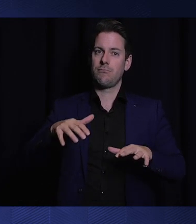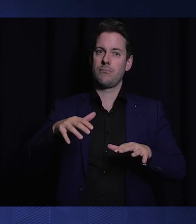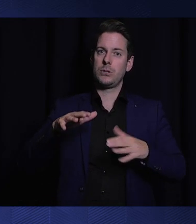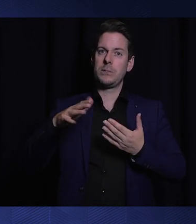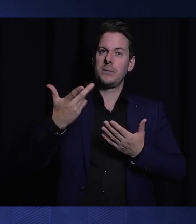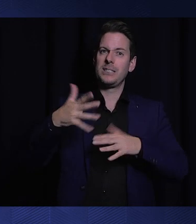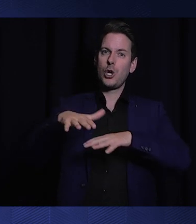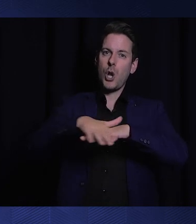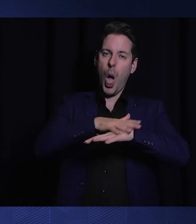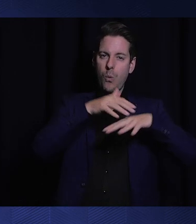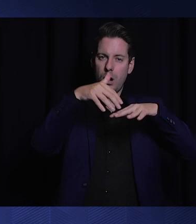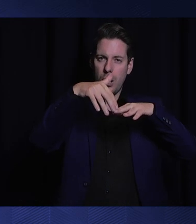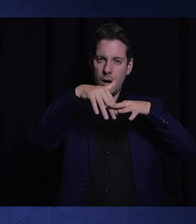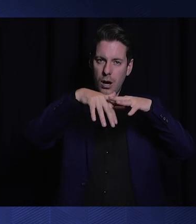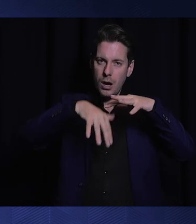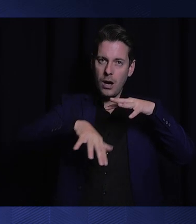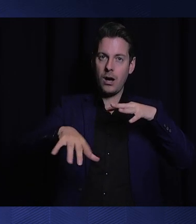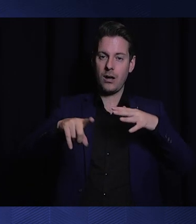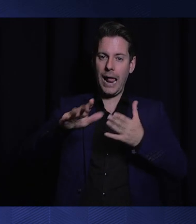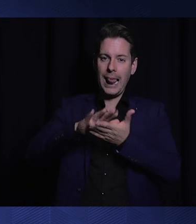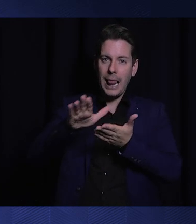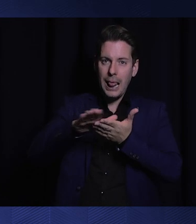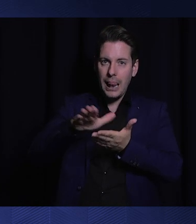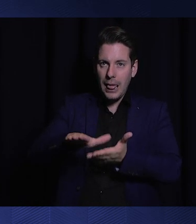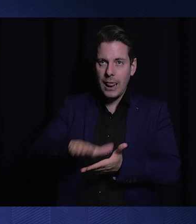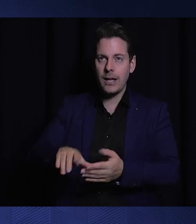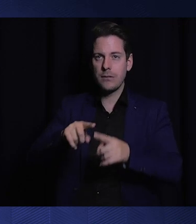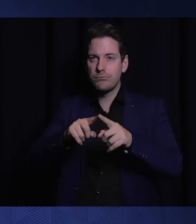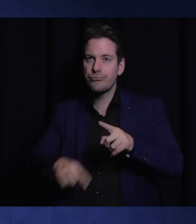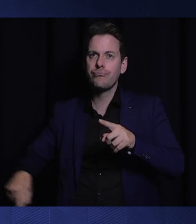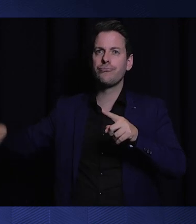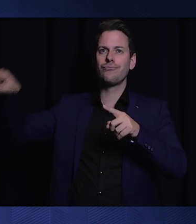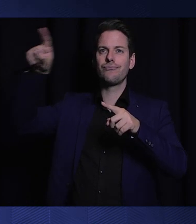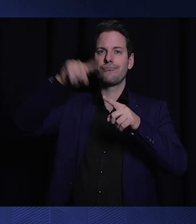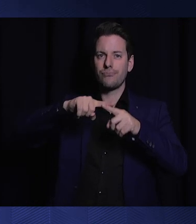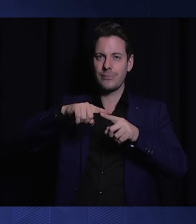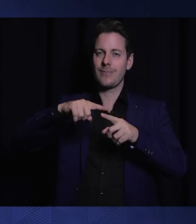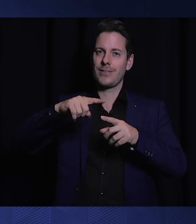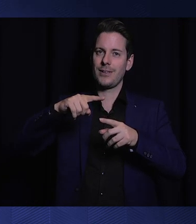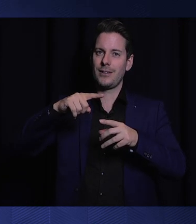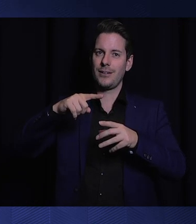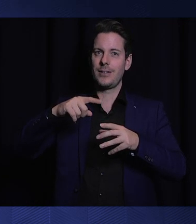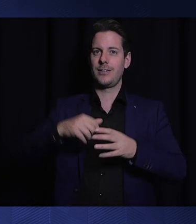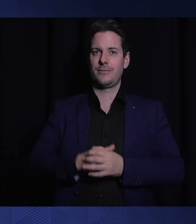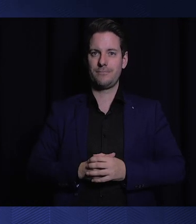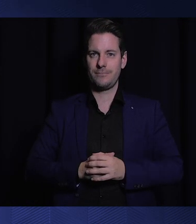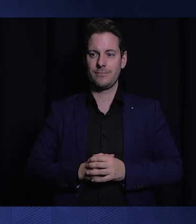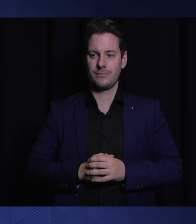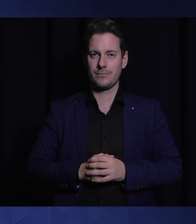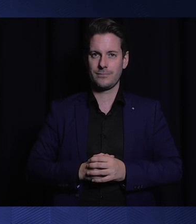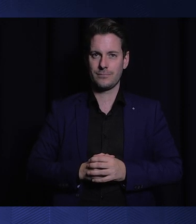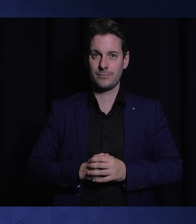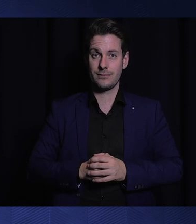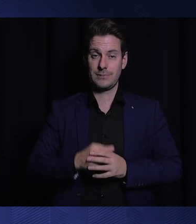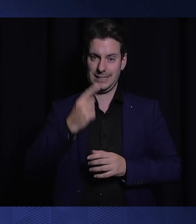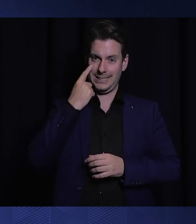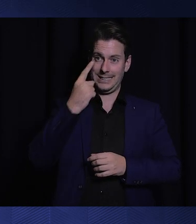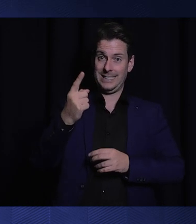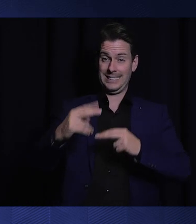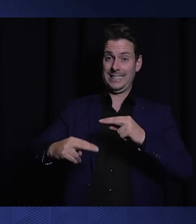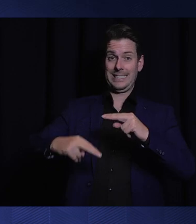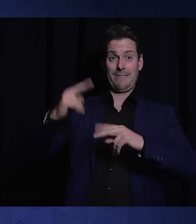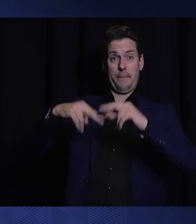flow, purify the stormwater, and reuse it. I would say the final purpose of sponge